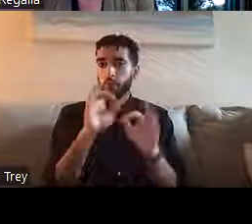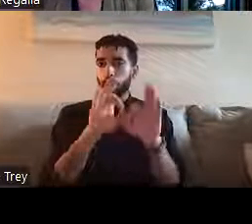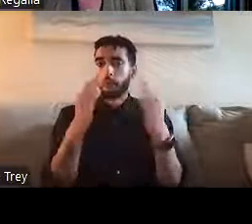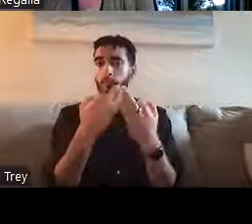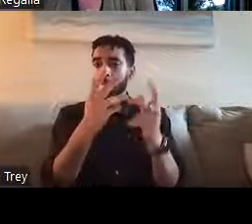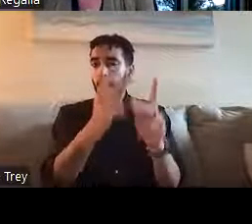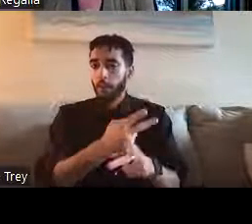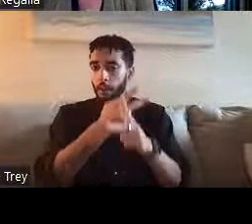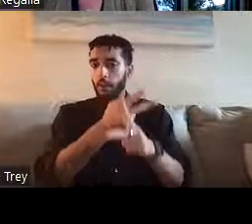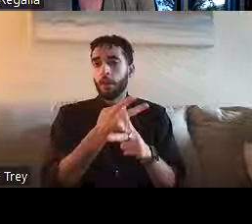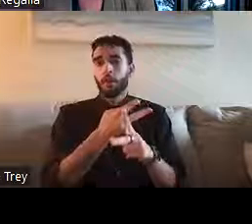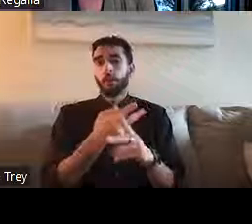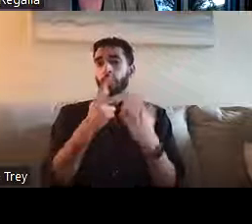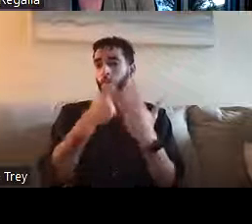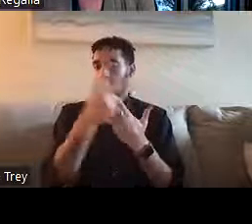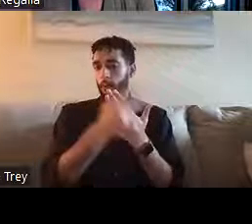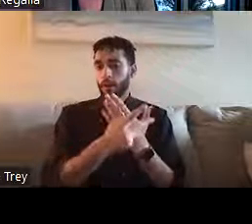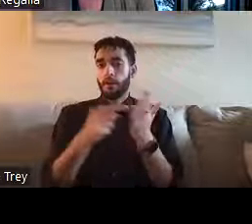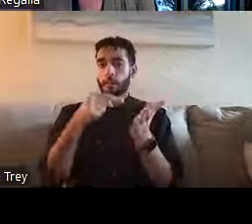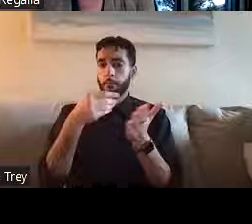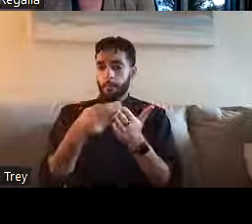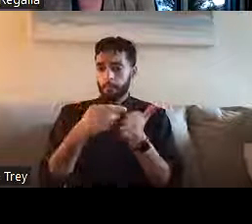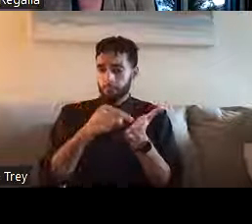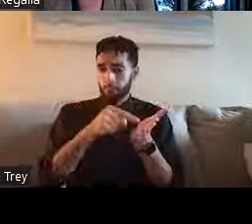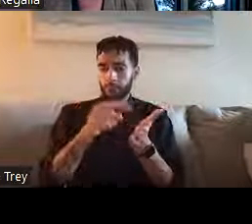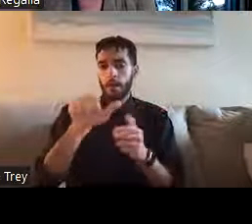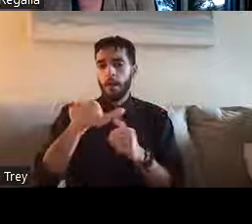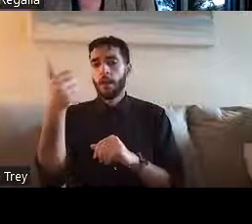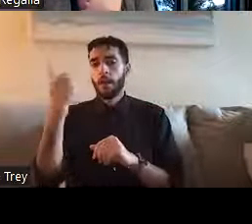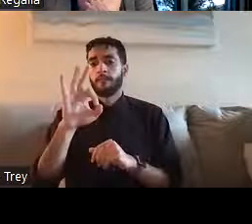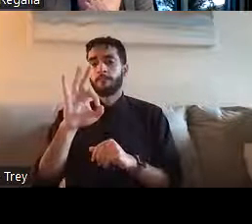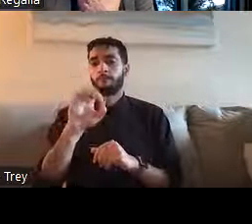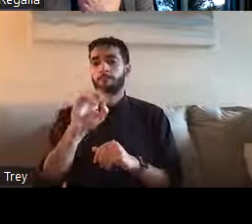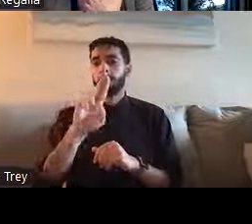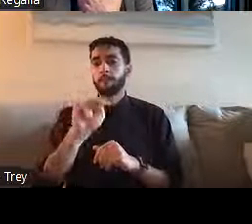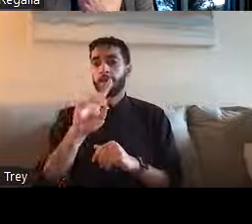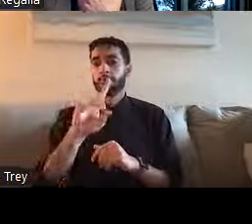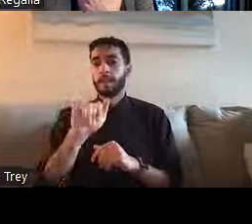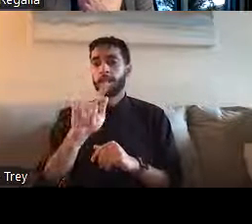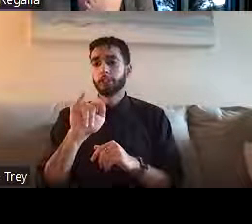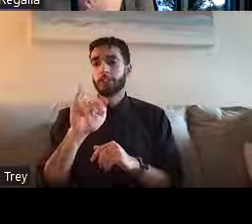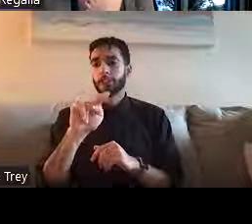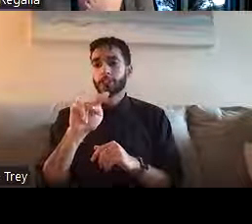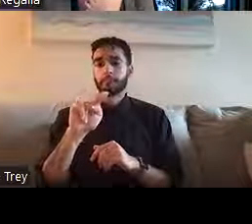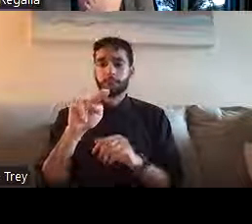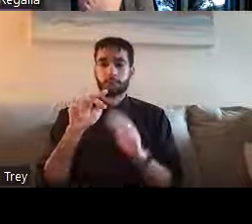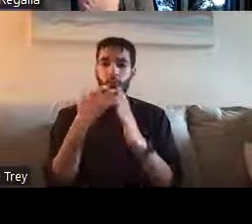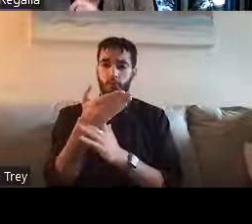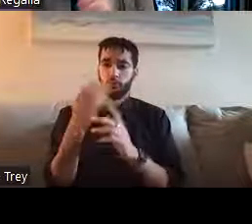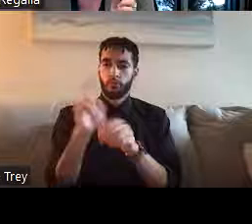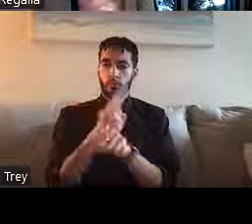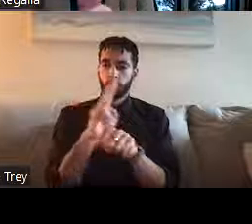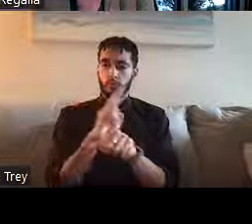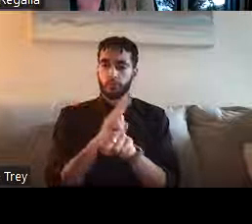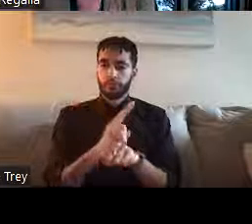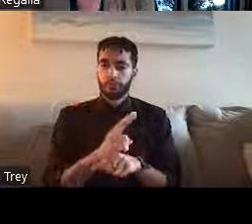support program funding, and also through our foundation. And I want to also, I